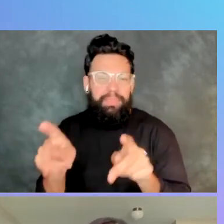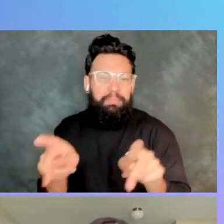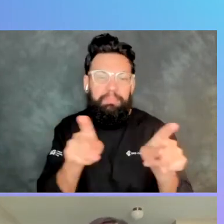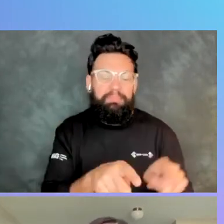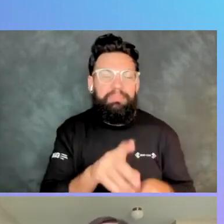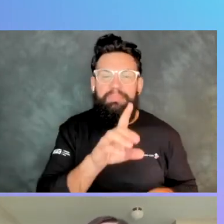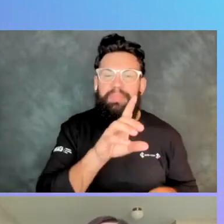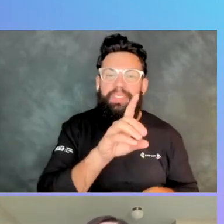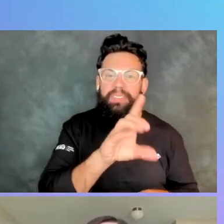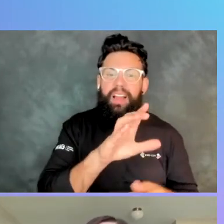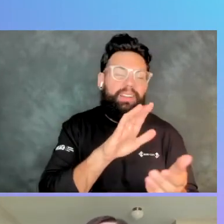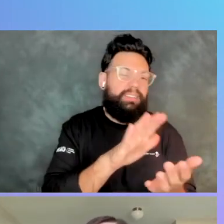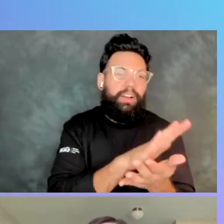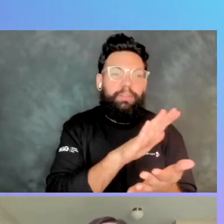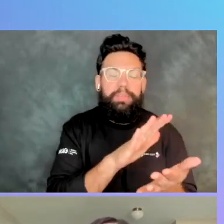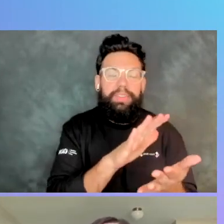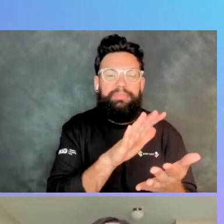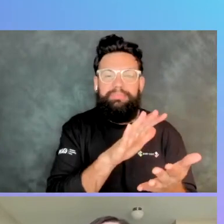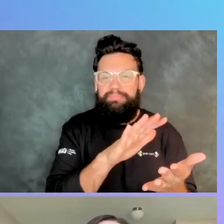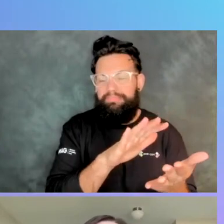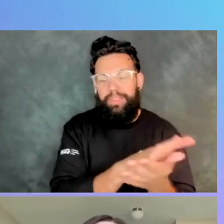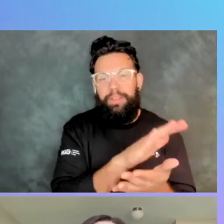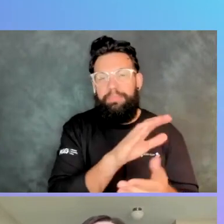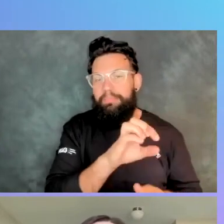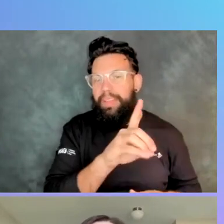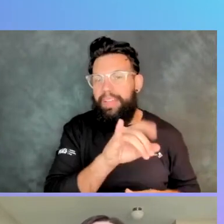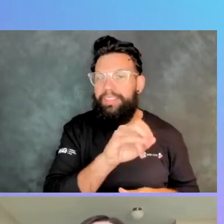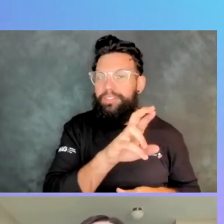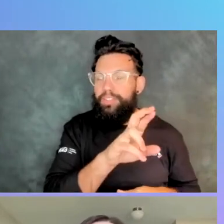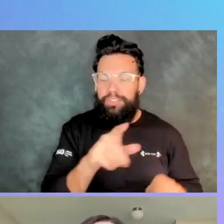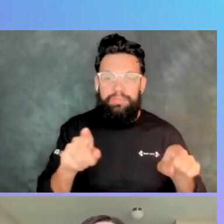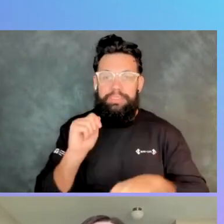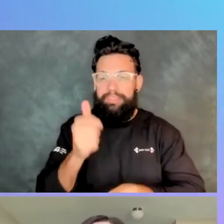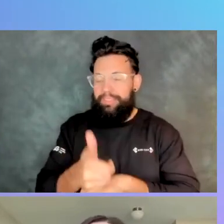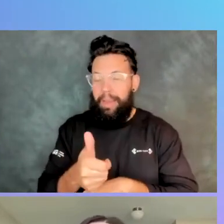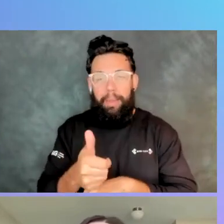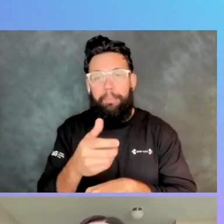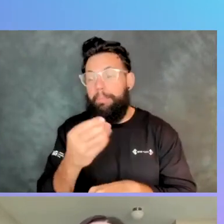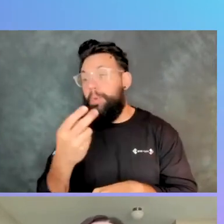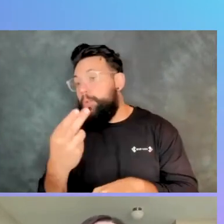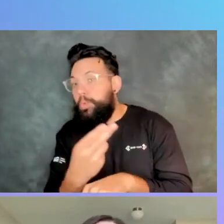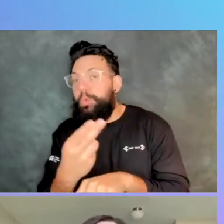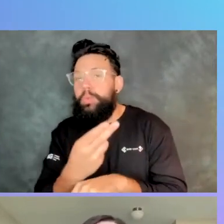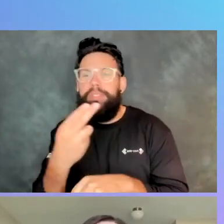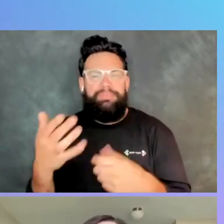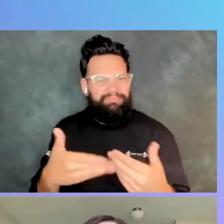a few values and hit save. So once you get yourself set up, it's a really easy process to follow.